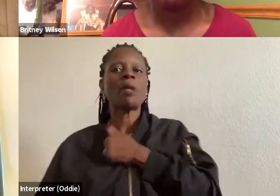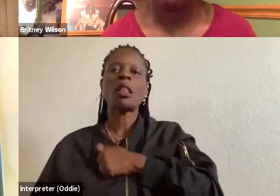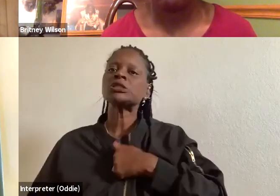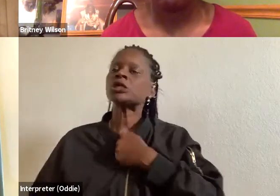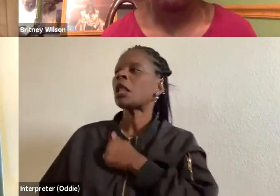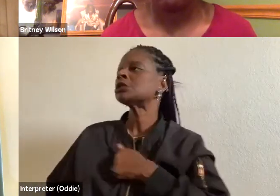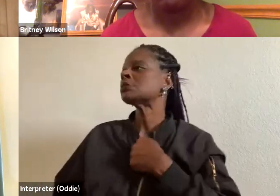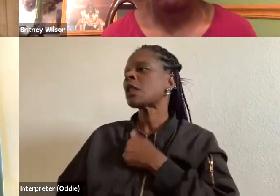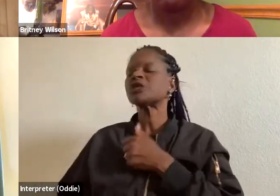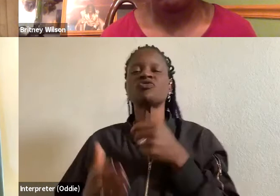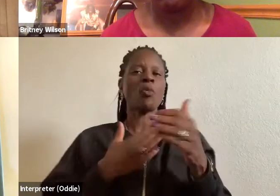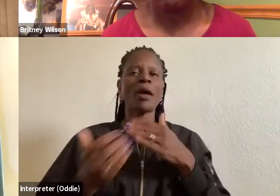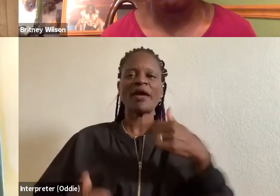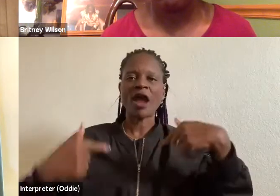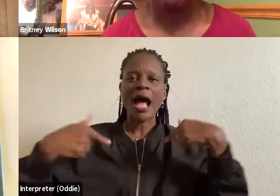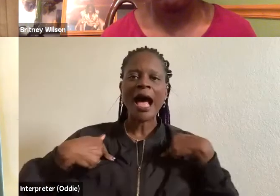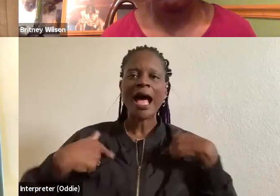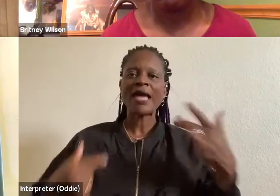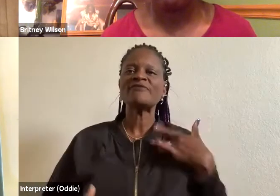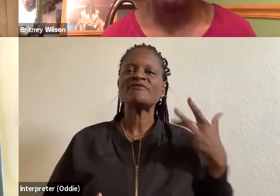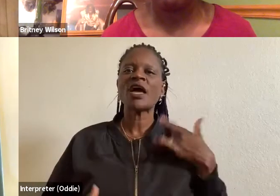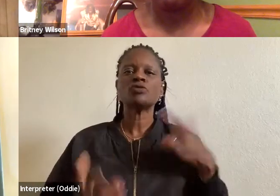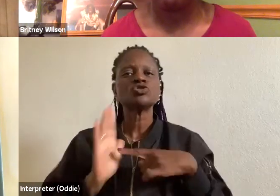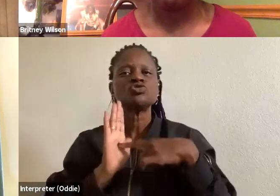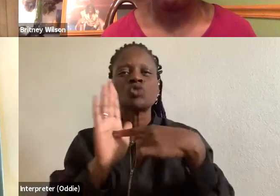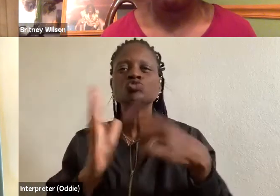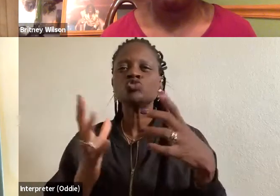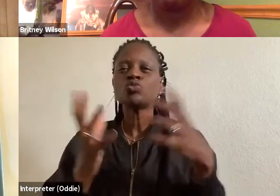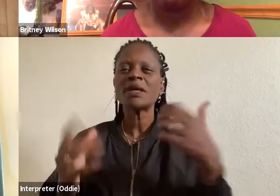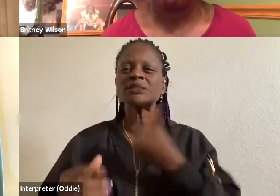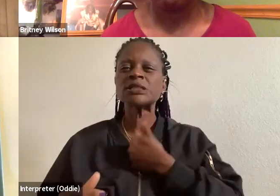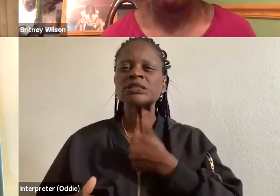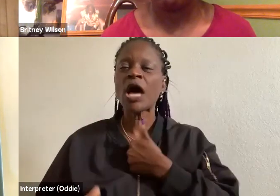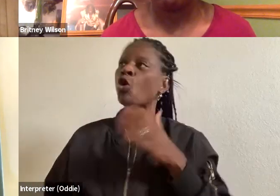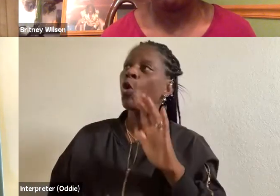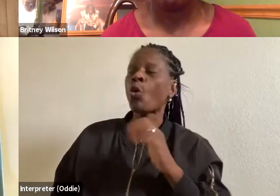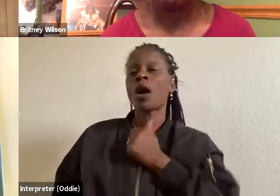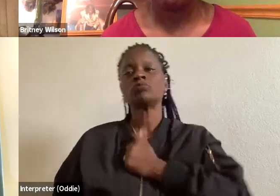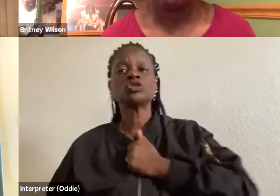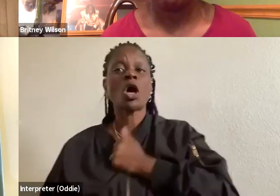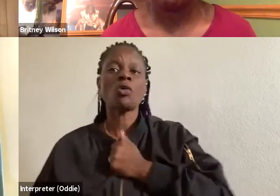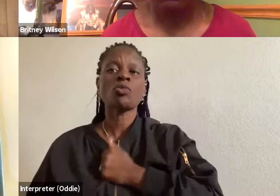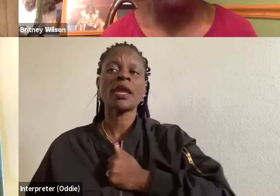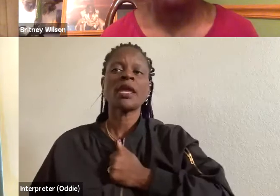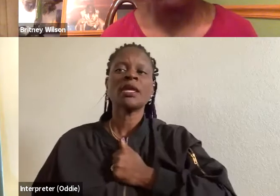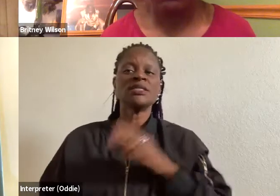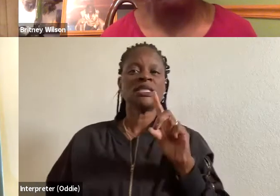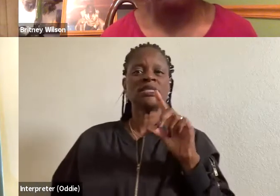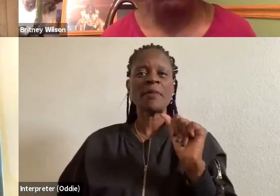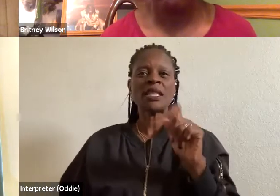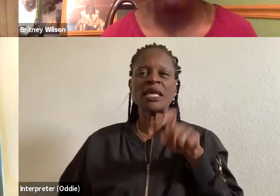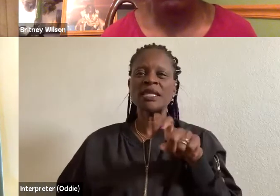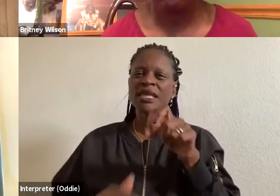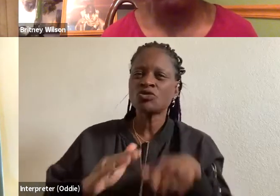being too big, you know, showing too much of myself, this idea that like disability somehow needed to be hidden. and I didn't need to show